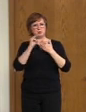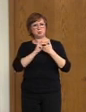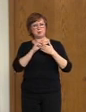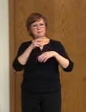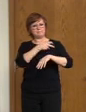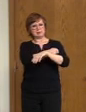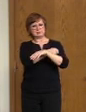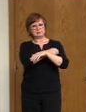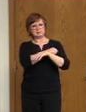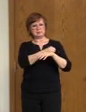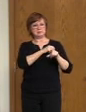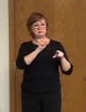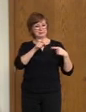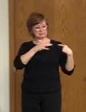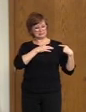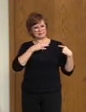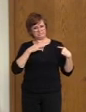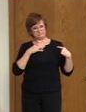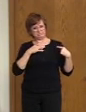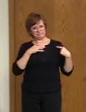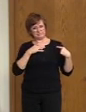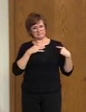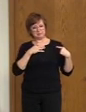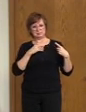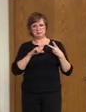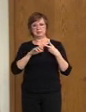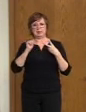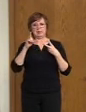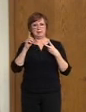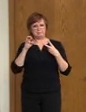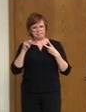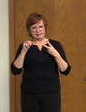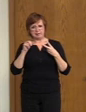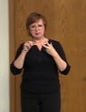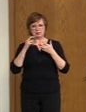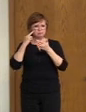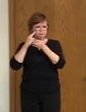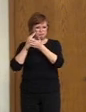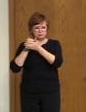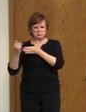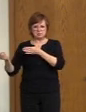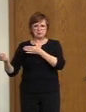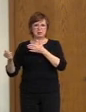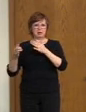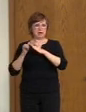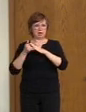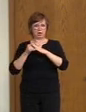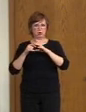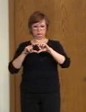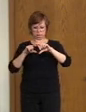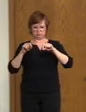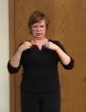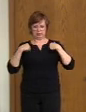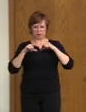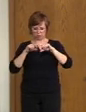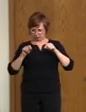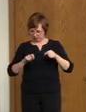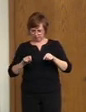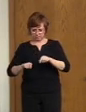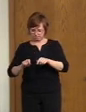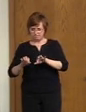Commission staff to support the administration tasks associated with data entry at our vaccine sites. We're training PSC staff